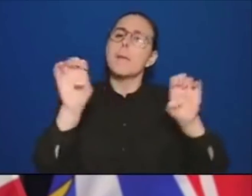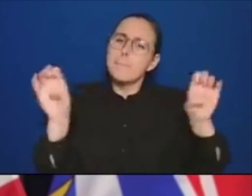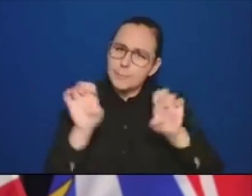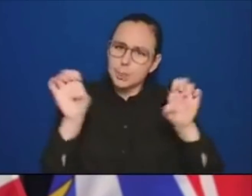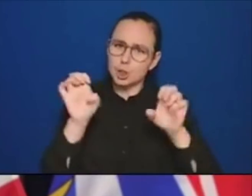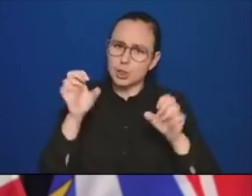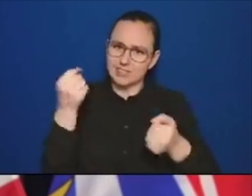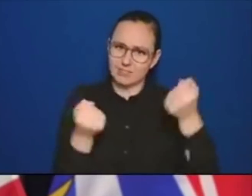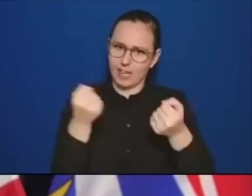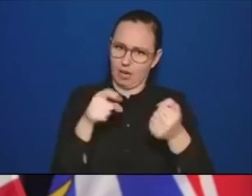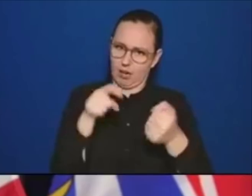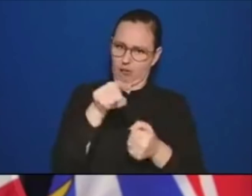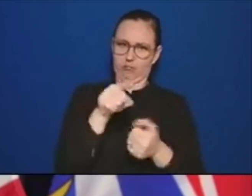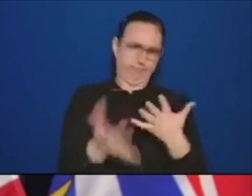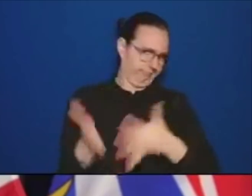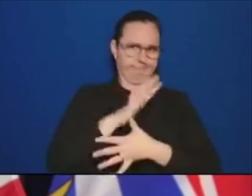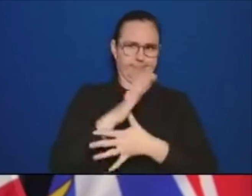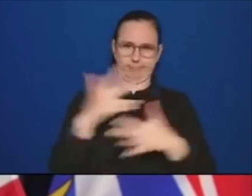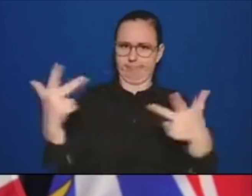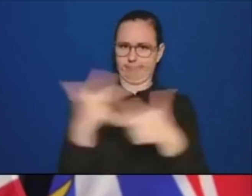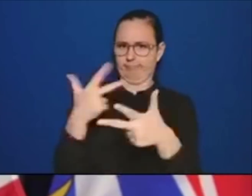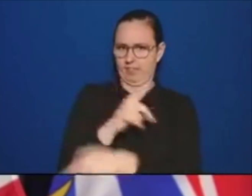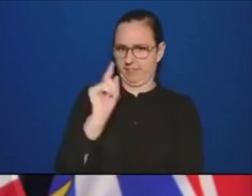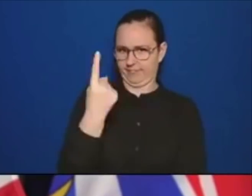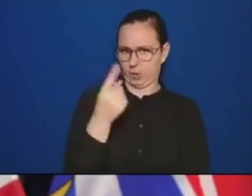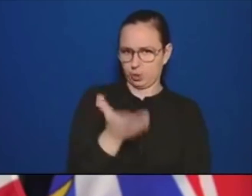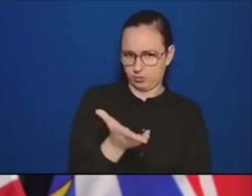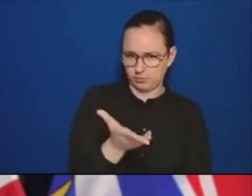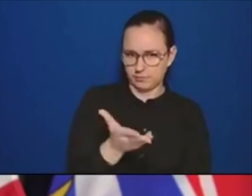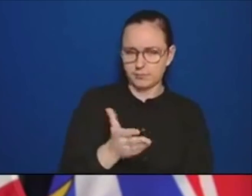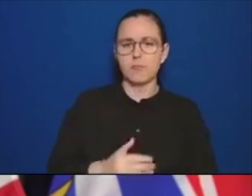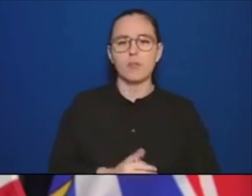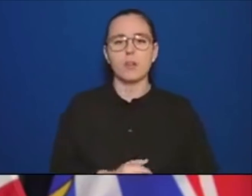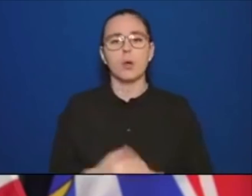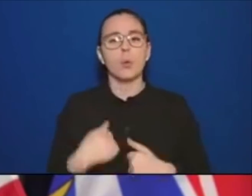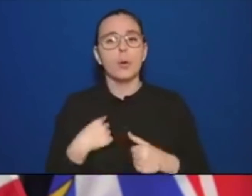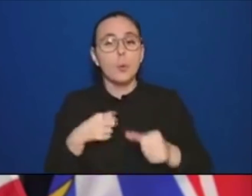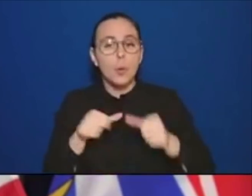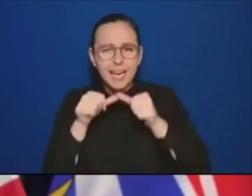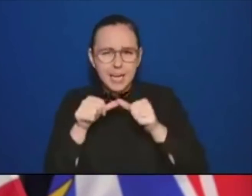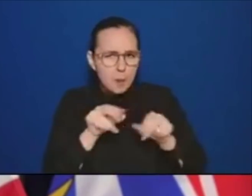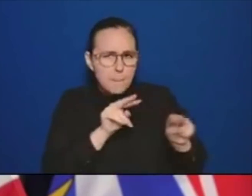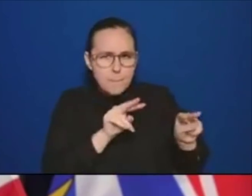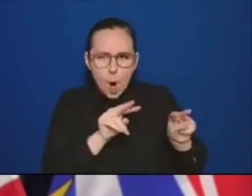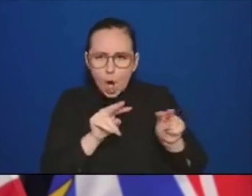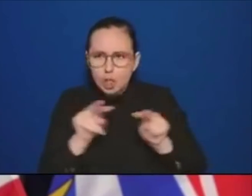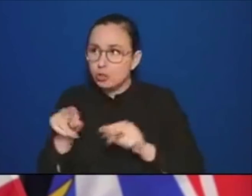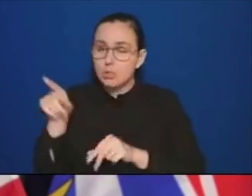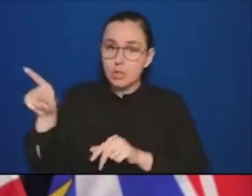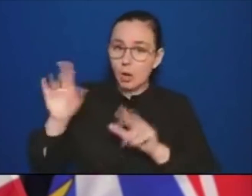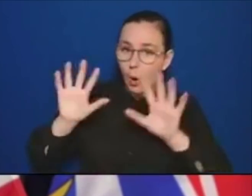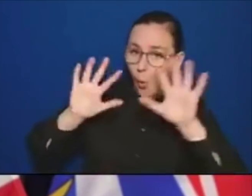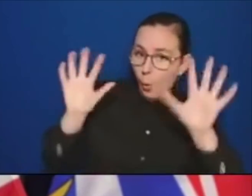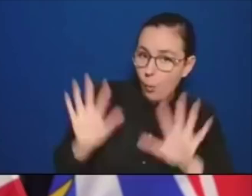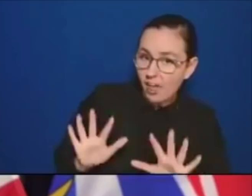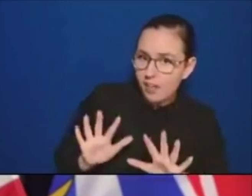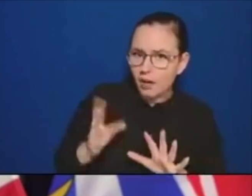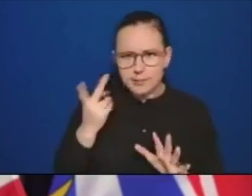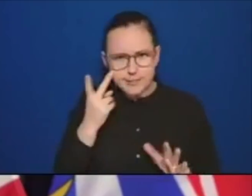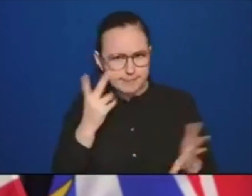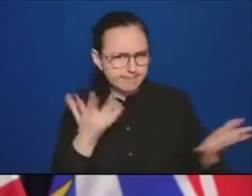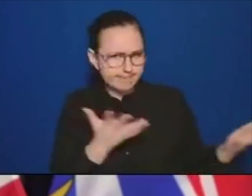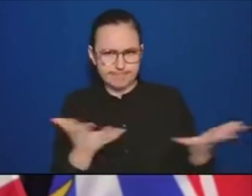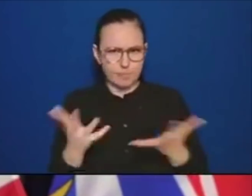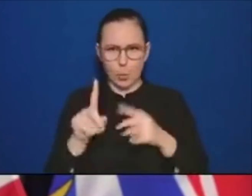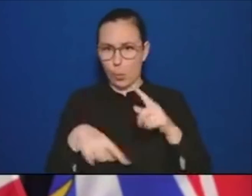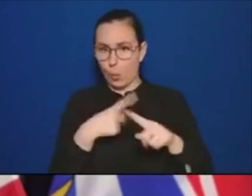operate, and as we monitor upcoming weather events, we will continue to have those restrictions in place on the number 7. Last week, the